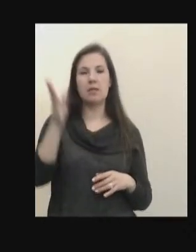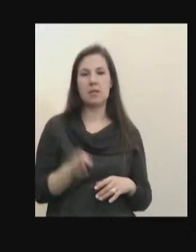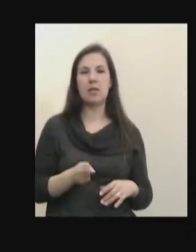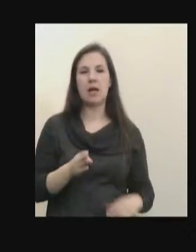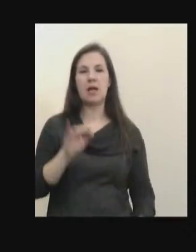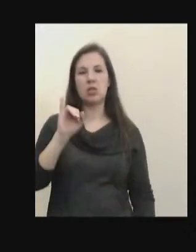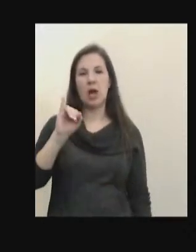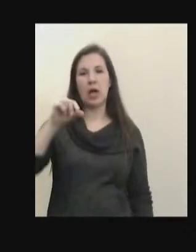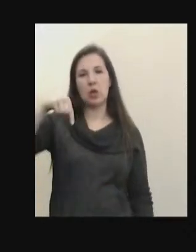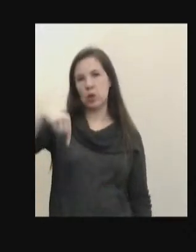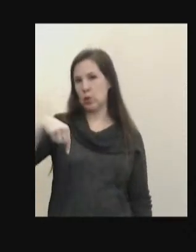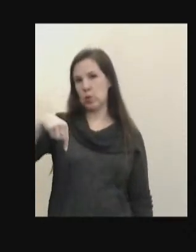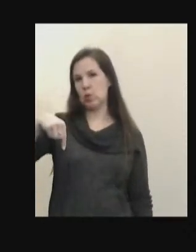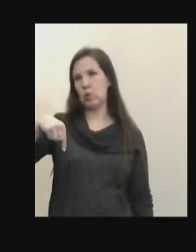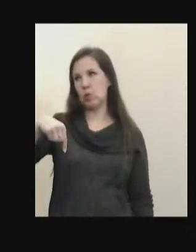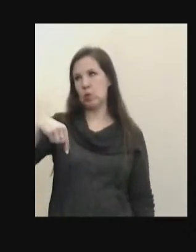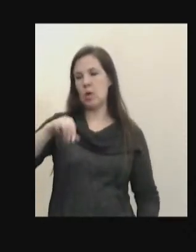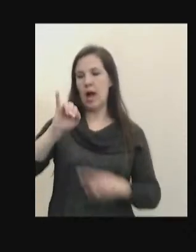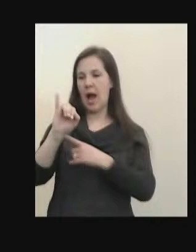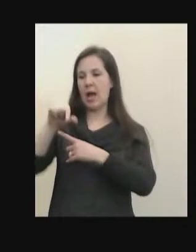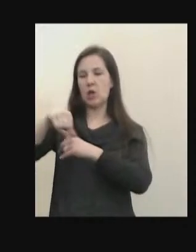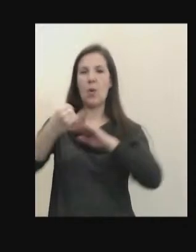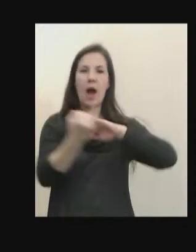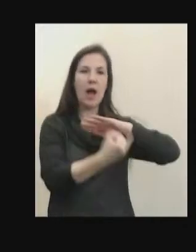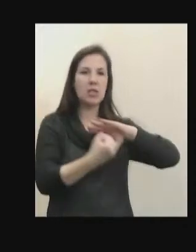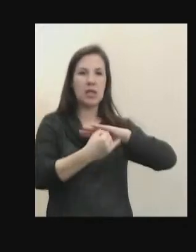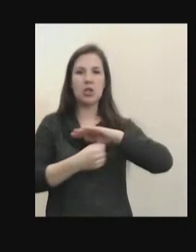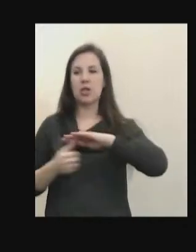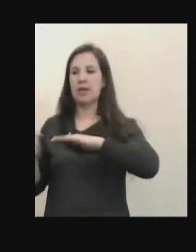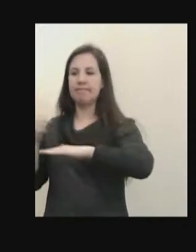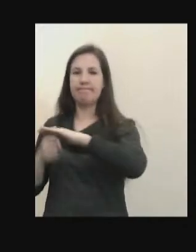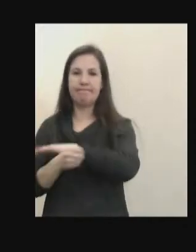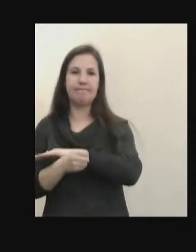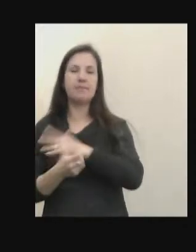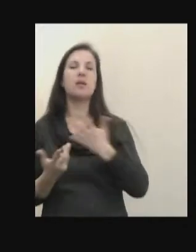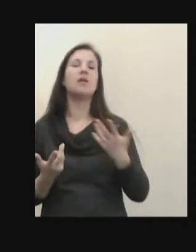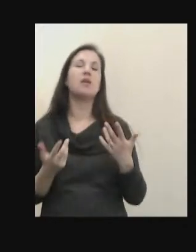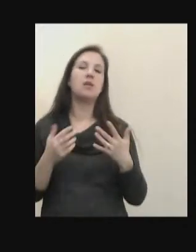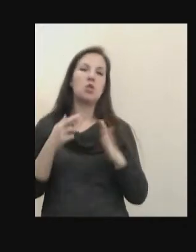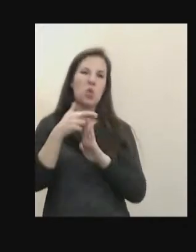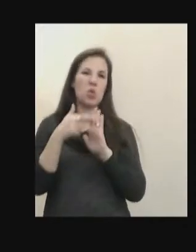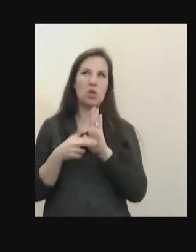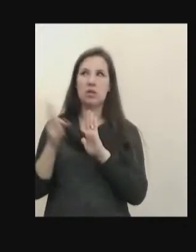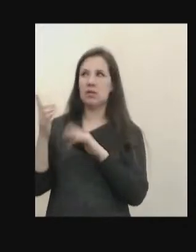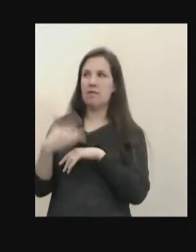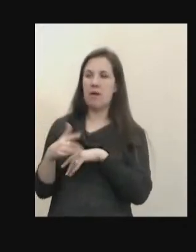erie.gov/IQ, which means isolation and quarantine. So all the rules associated with that are on our website at